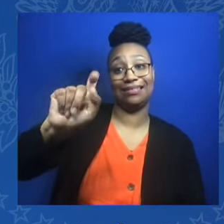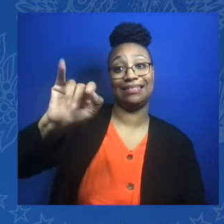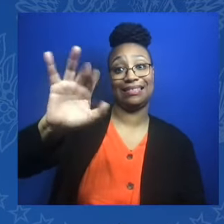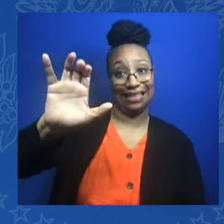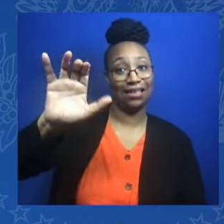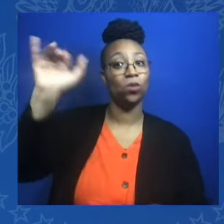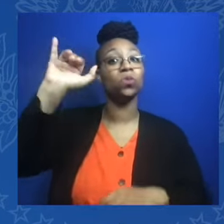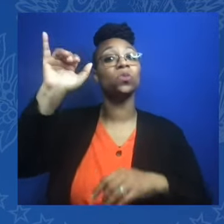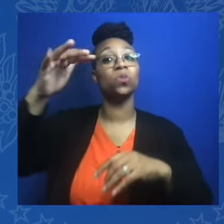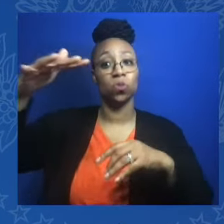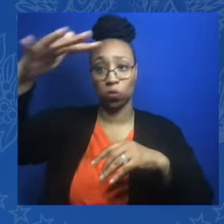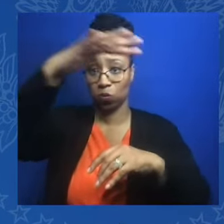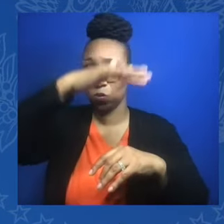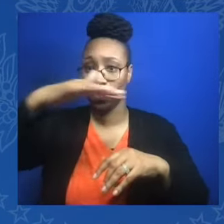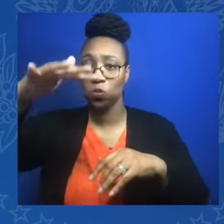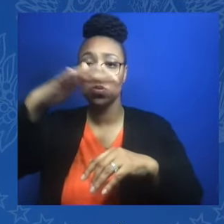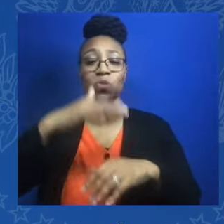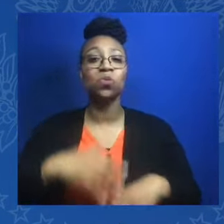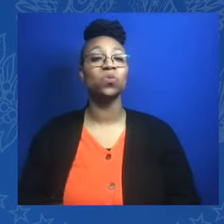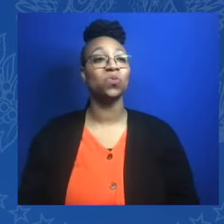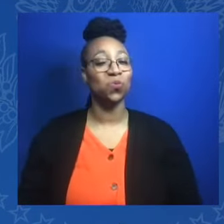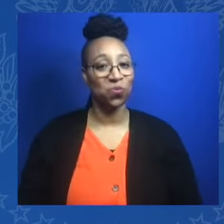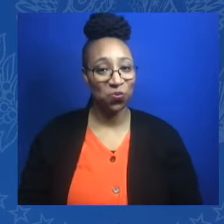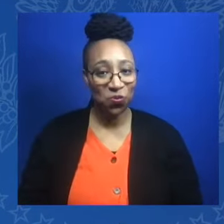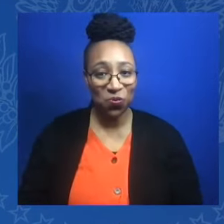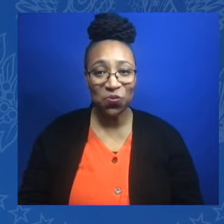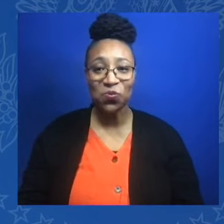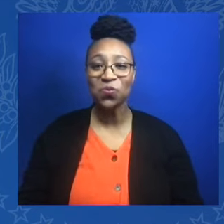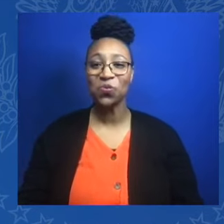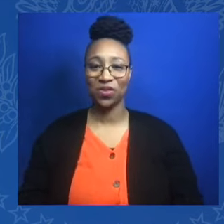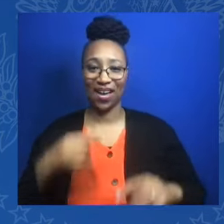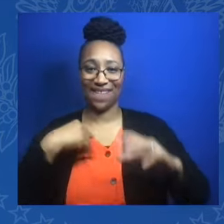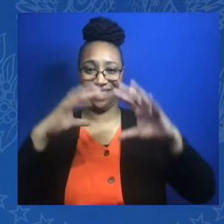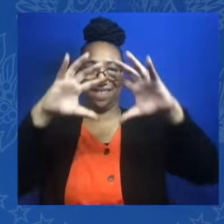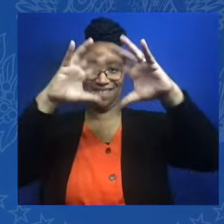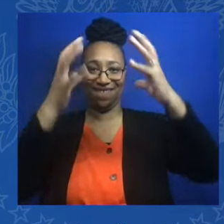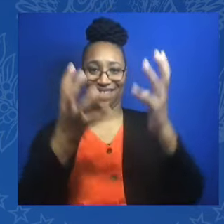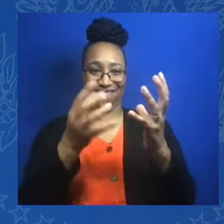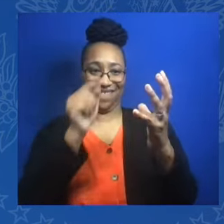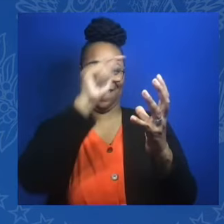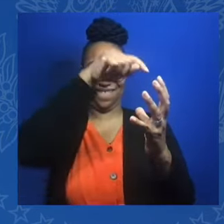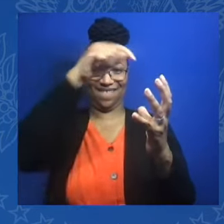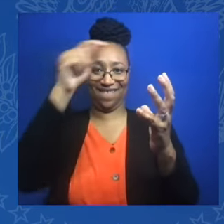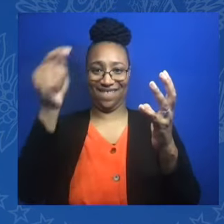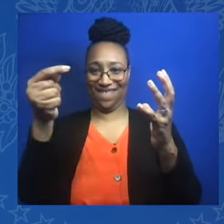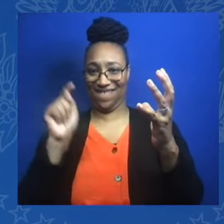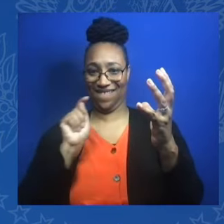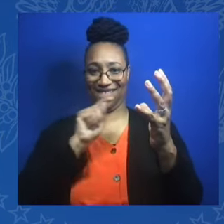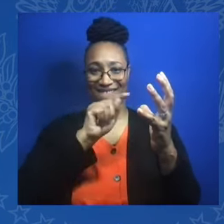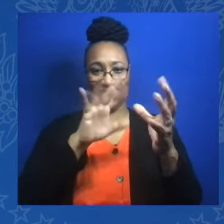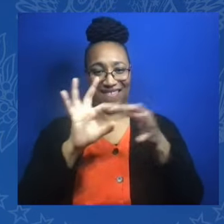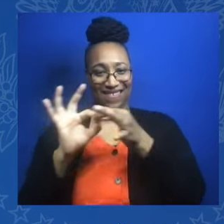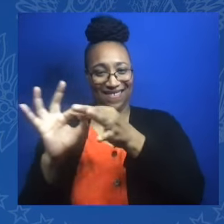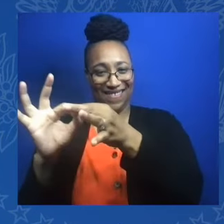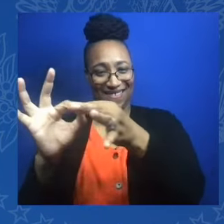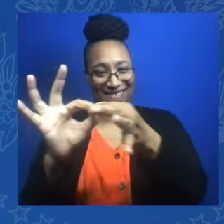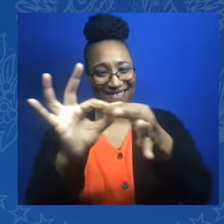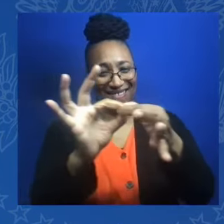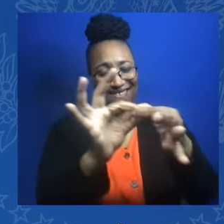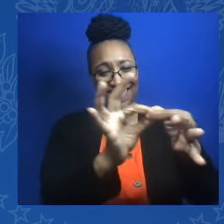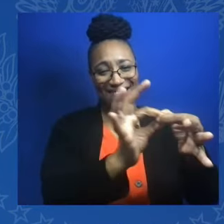world. And we are American nations, deeply invested in ensuring that the Western Hemisphere is peaceful,